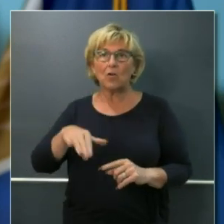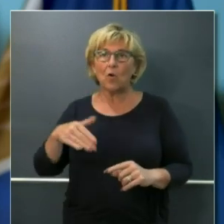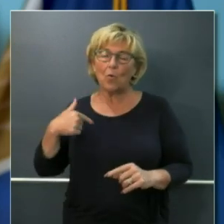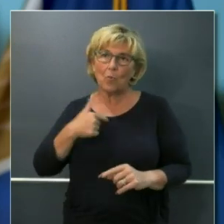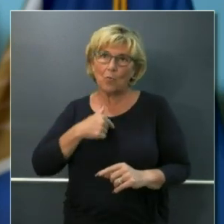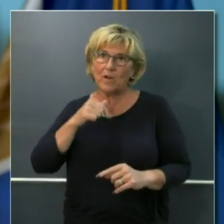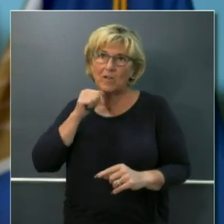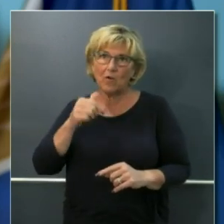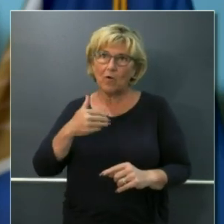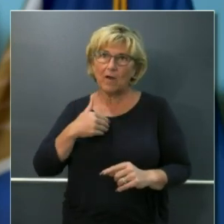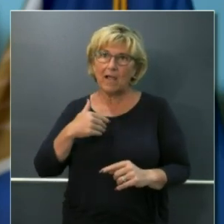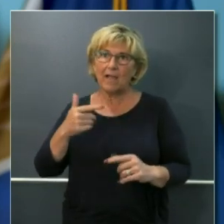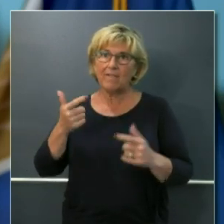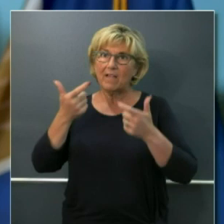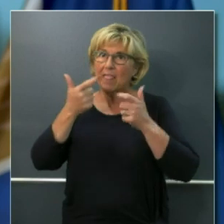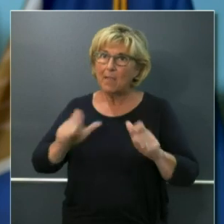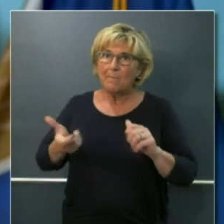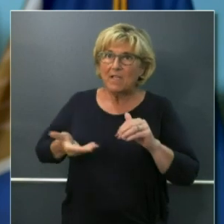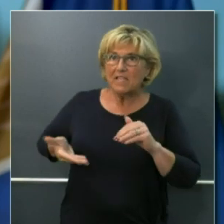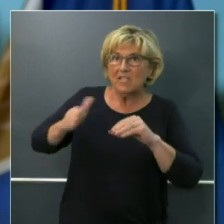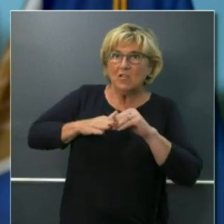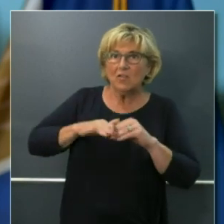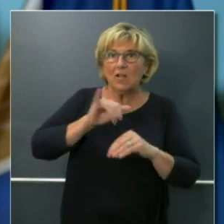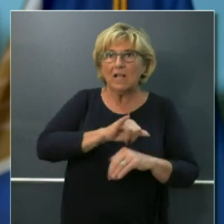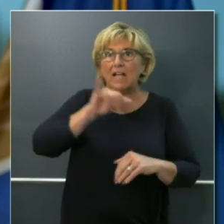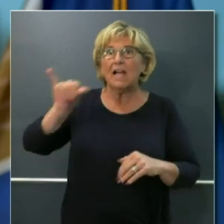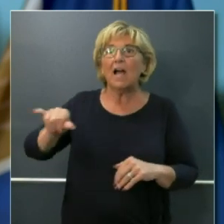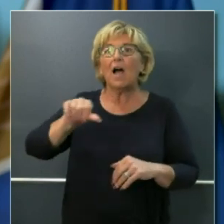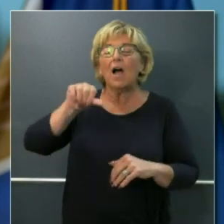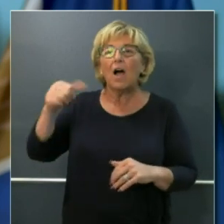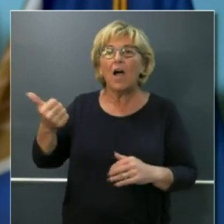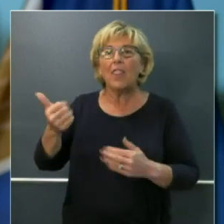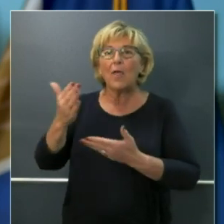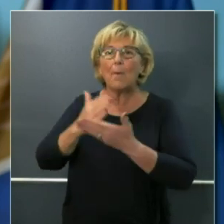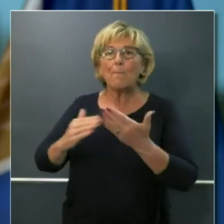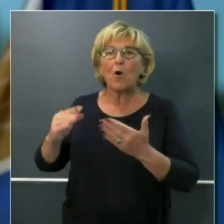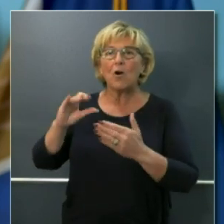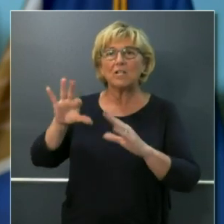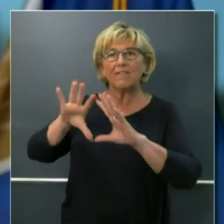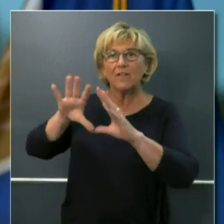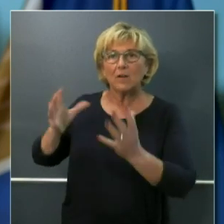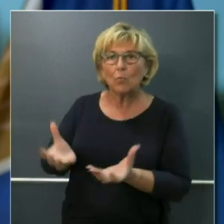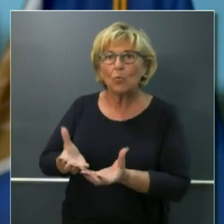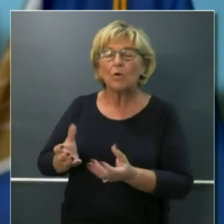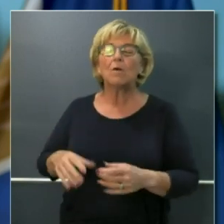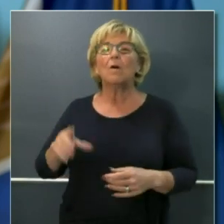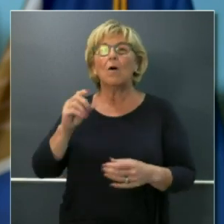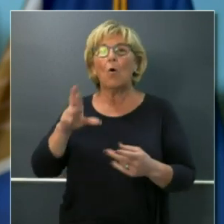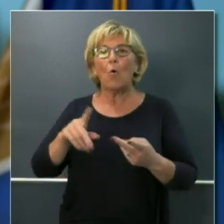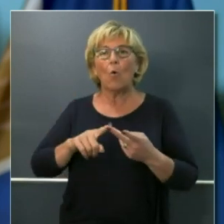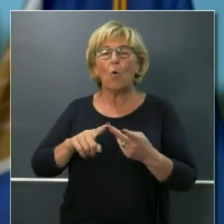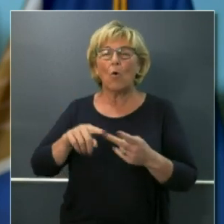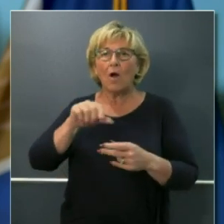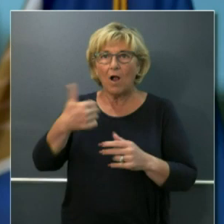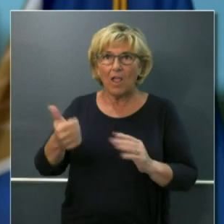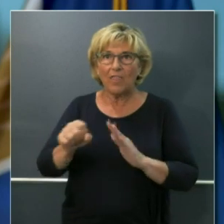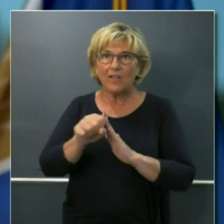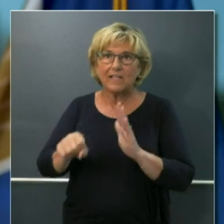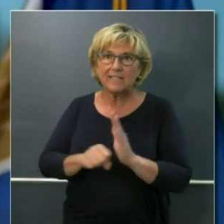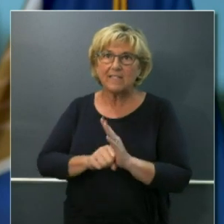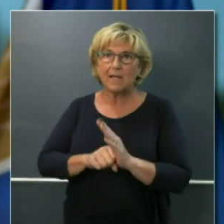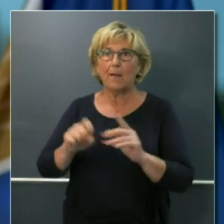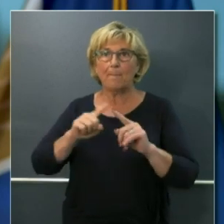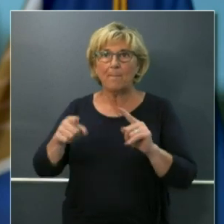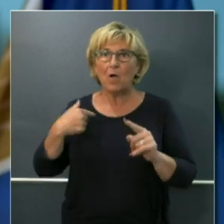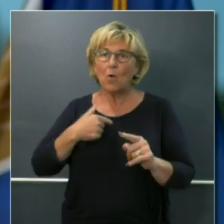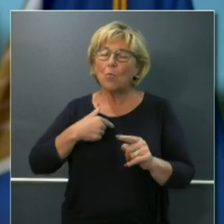experience the big surge that other parts of the globe and certainly other parts of our country had. But the stabilization is a point of